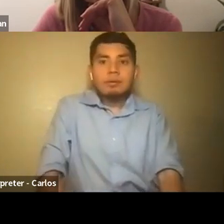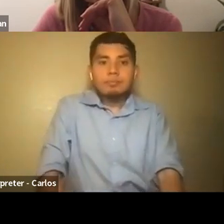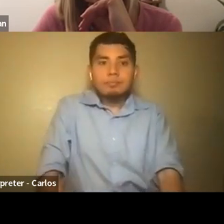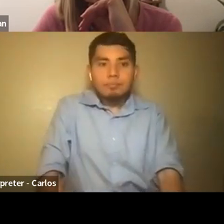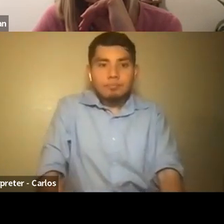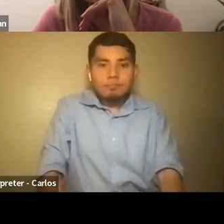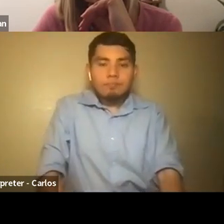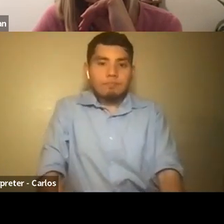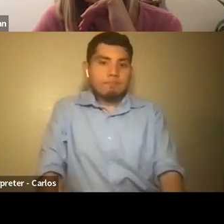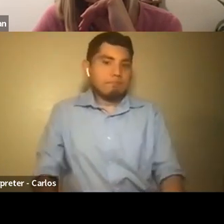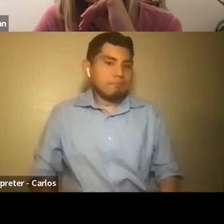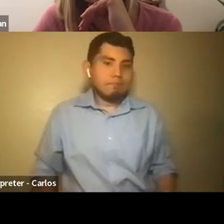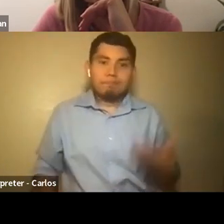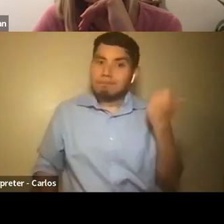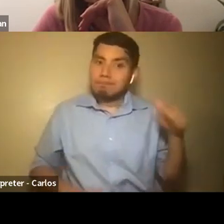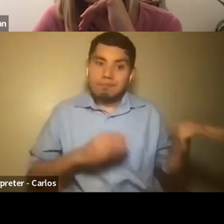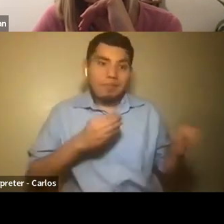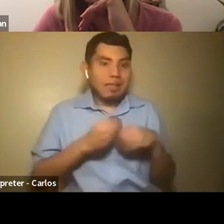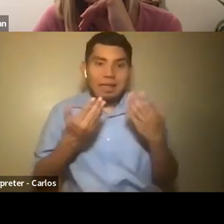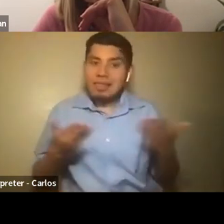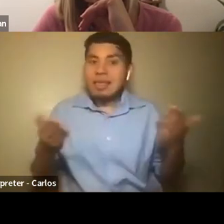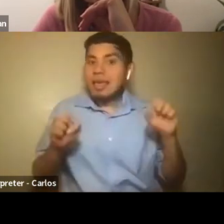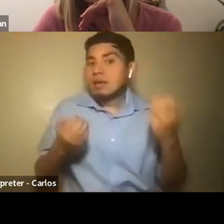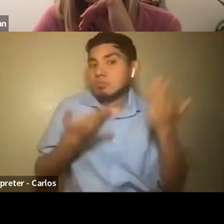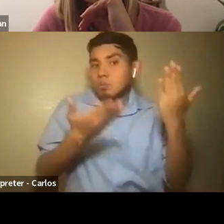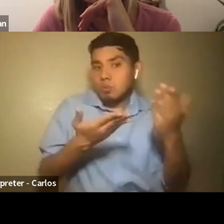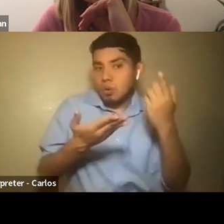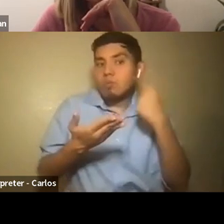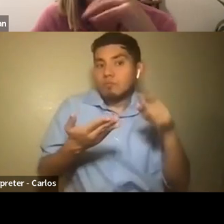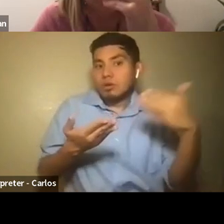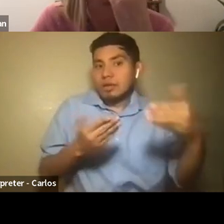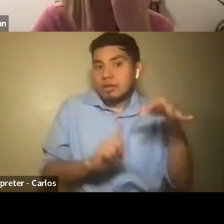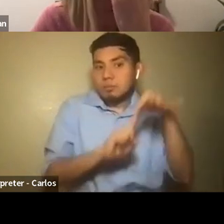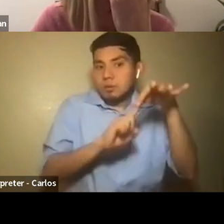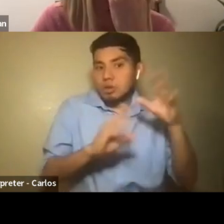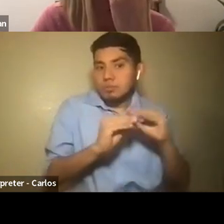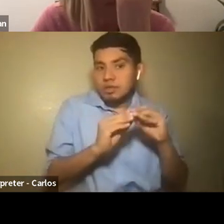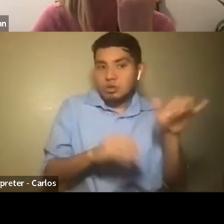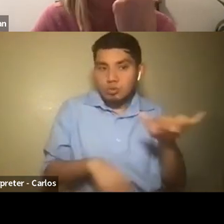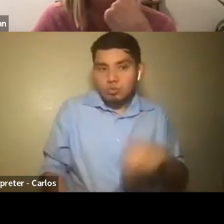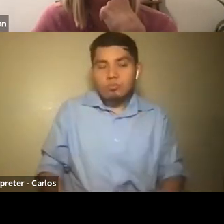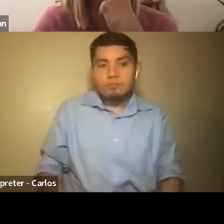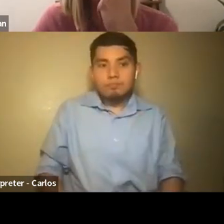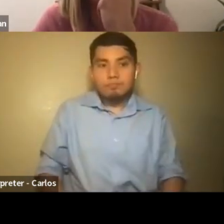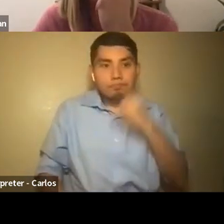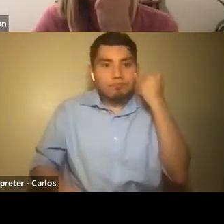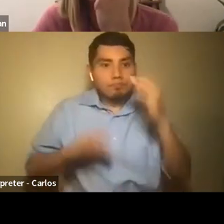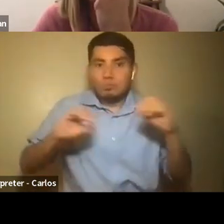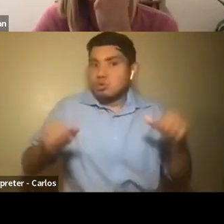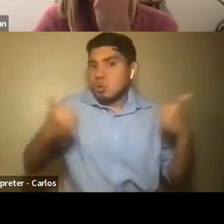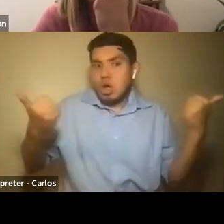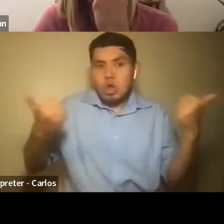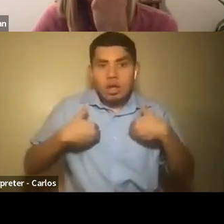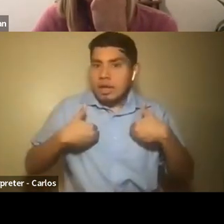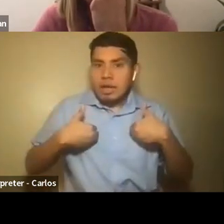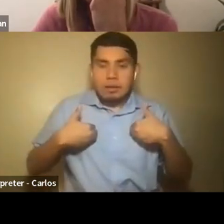Additional agenda items can be proposed at our next special meeting as well. So if no one else has, anybody